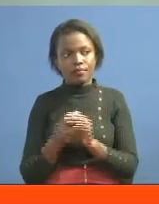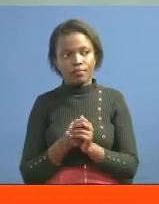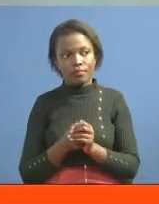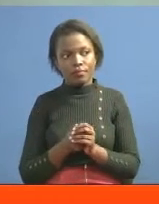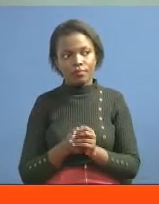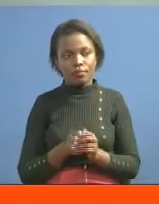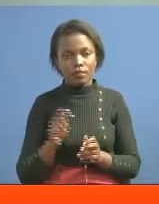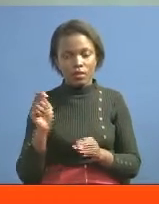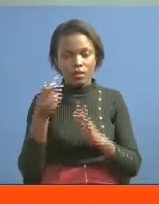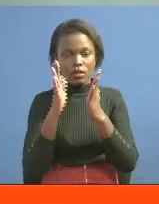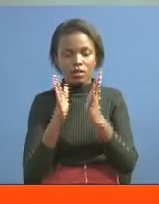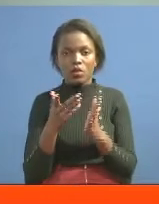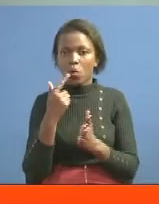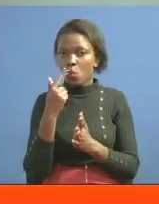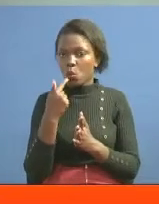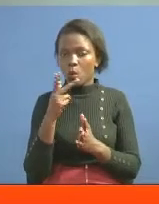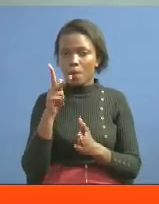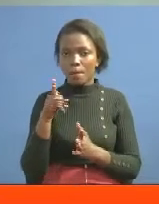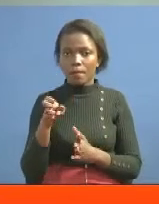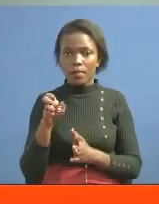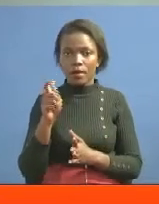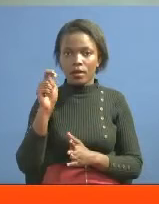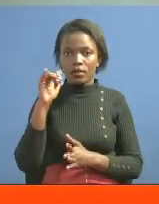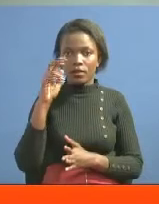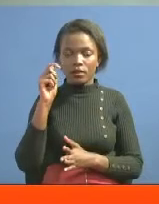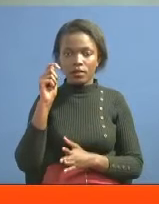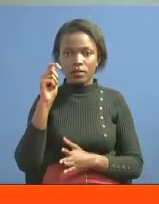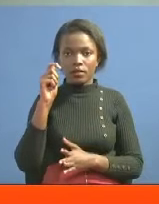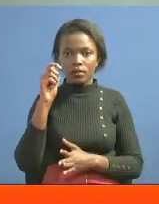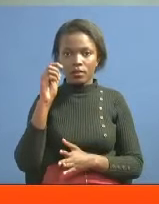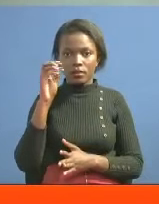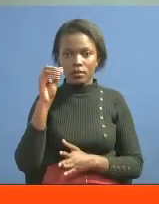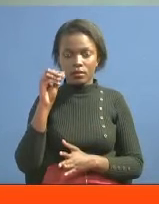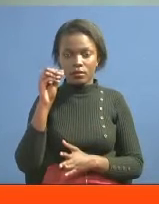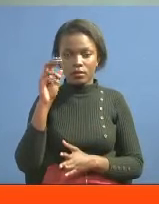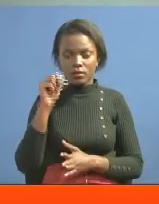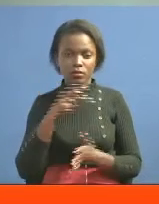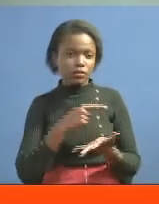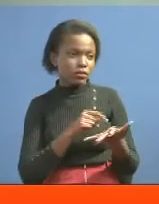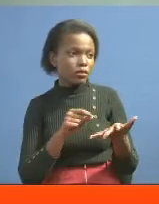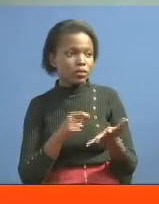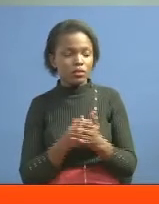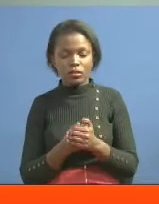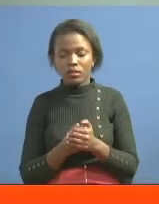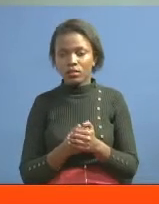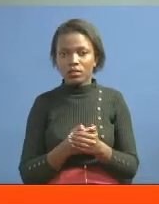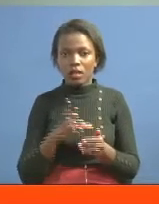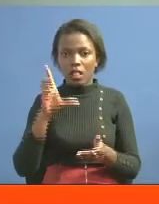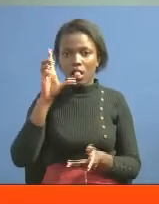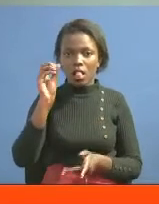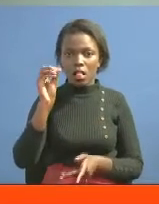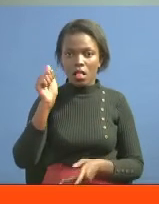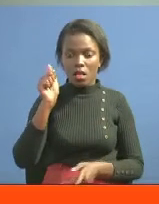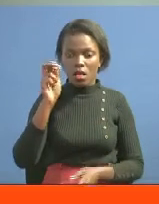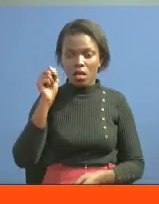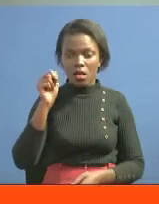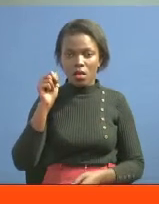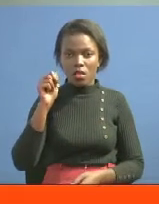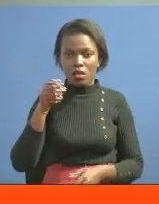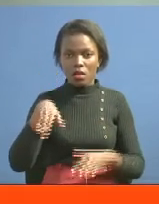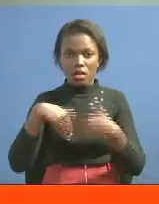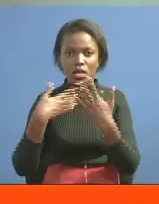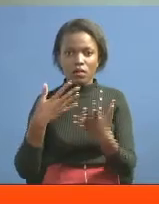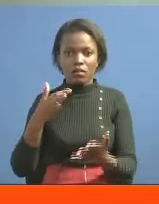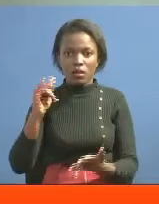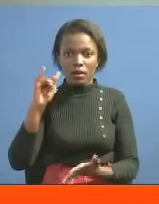these Kenyans who are signing a petition now to counter the loan that has been given by